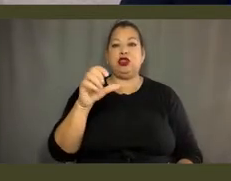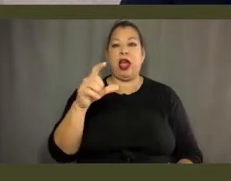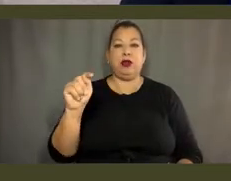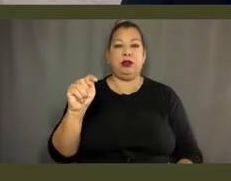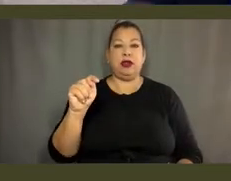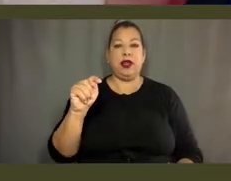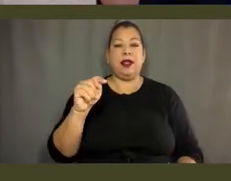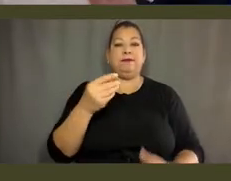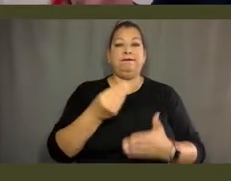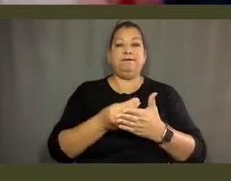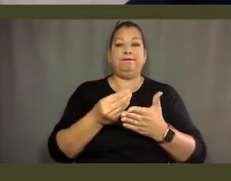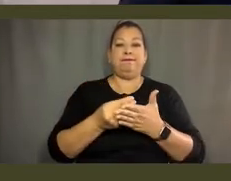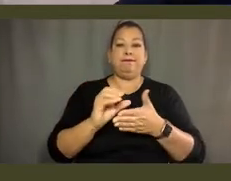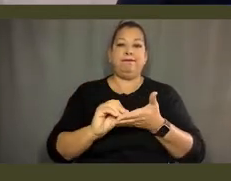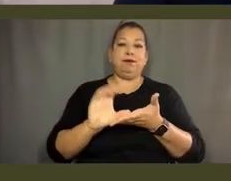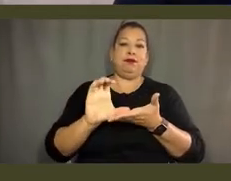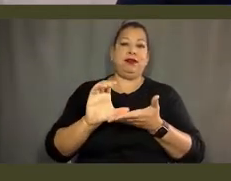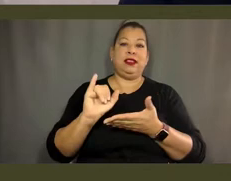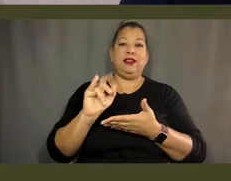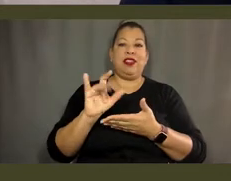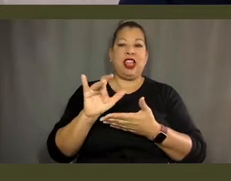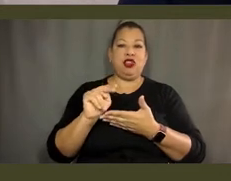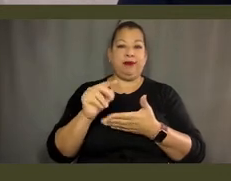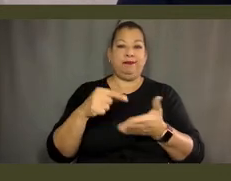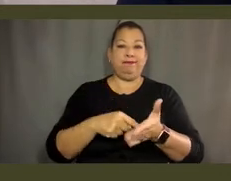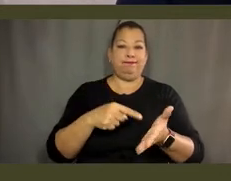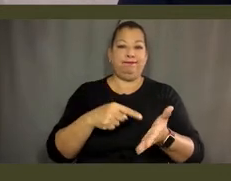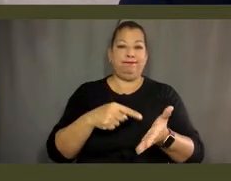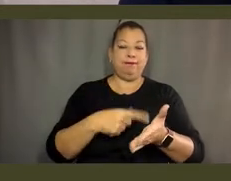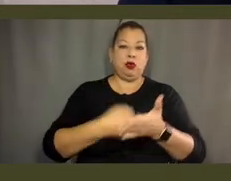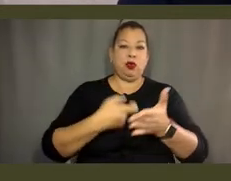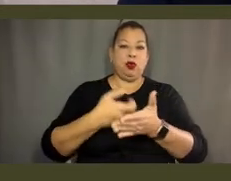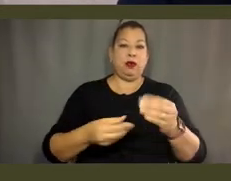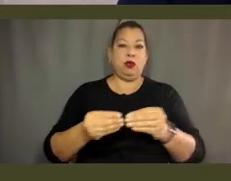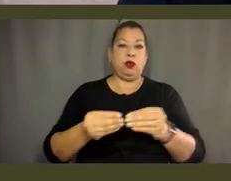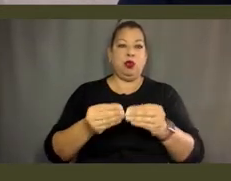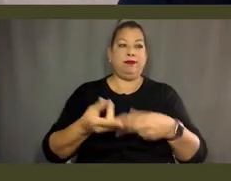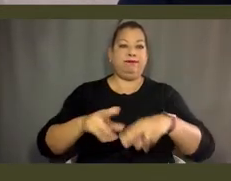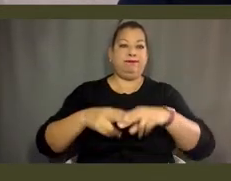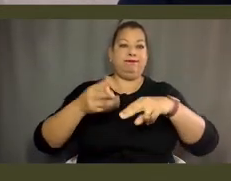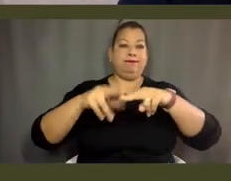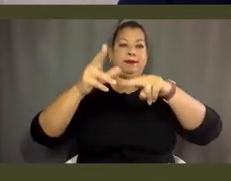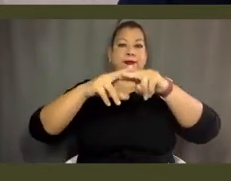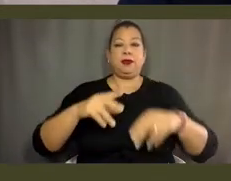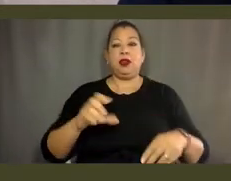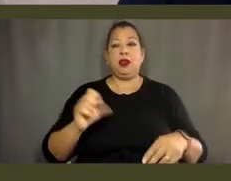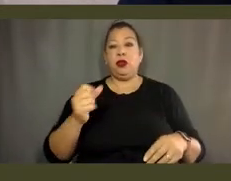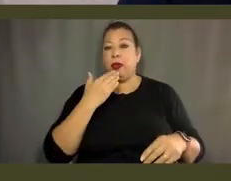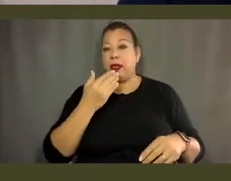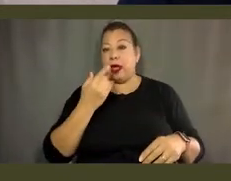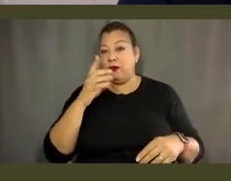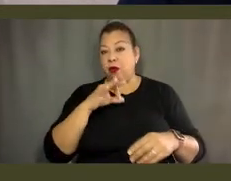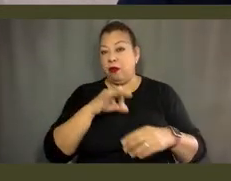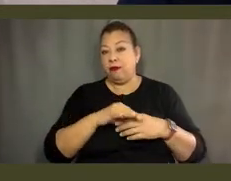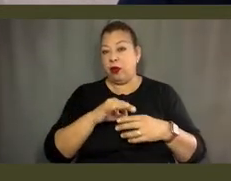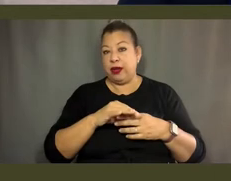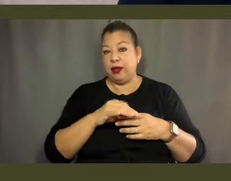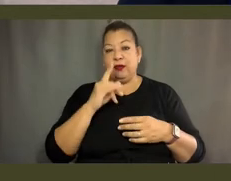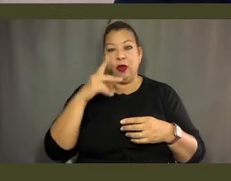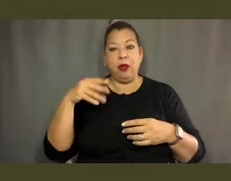is an interesting, of course, the economic side of it all. So thank you for voting in that poll. I'm now going to close